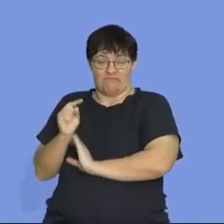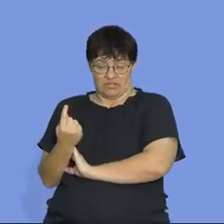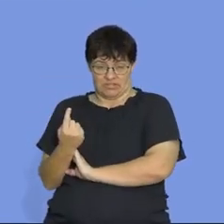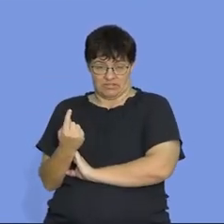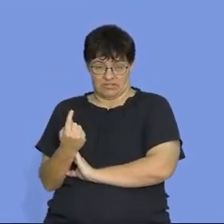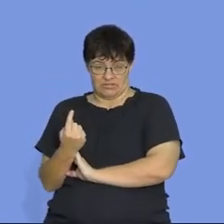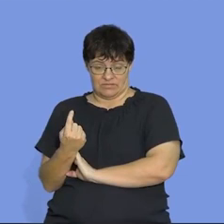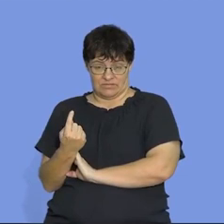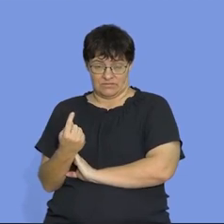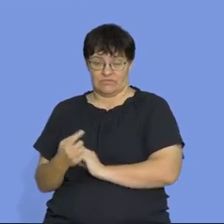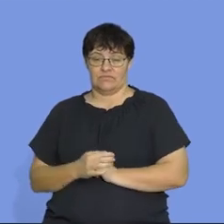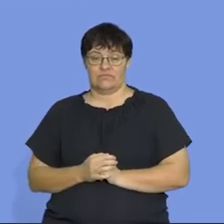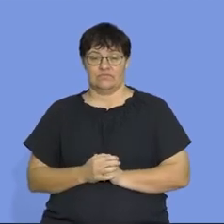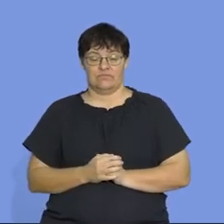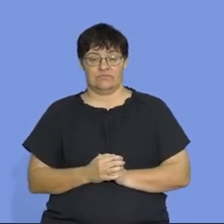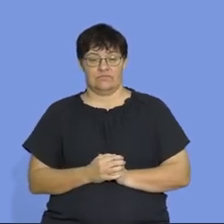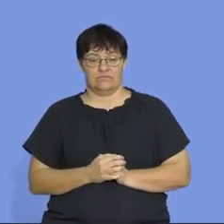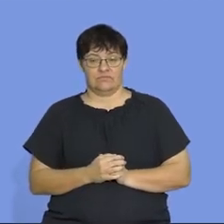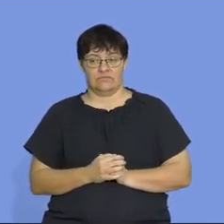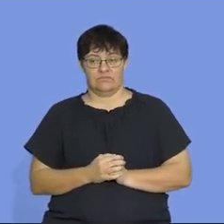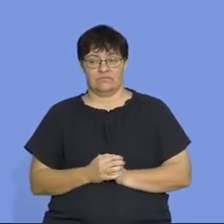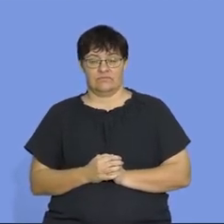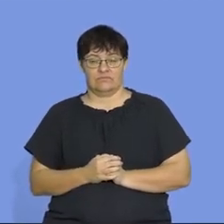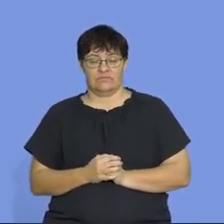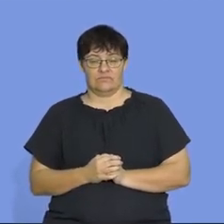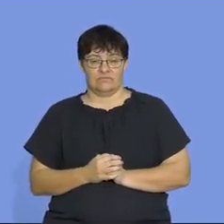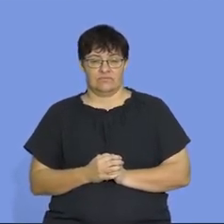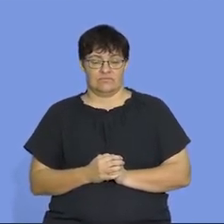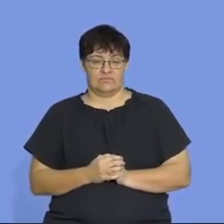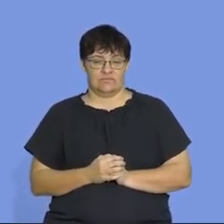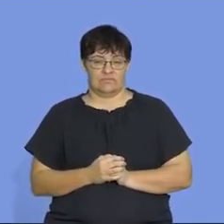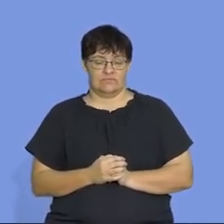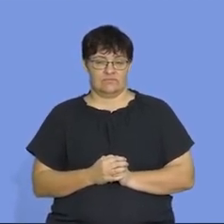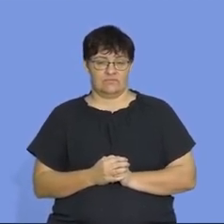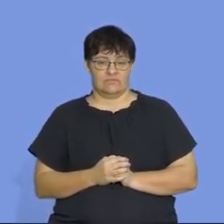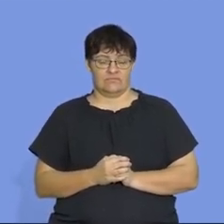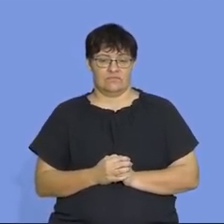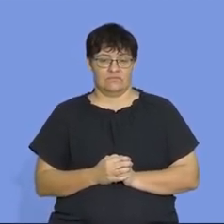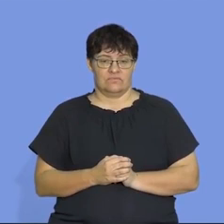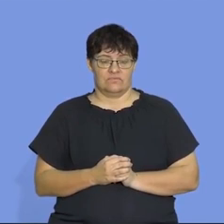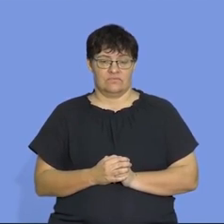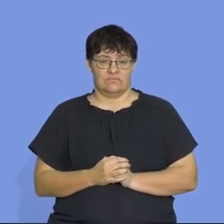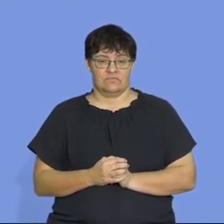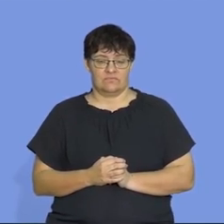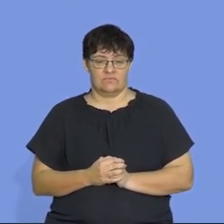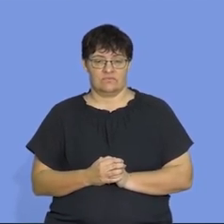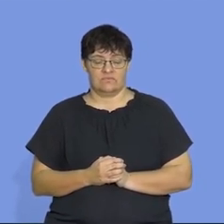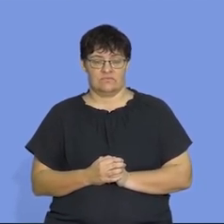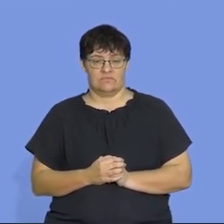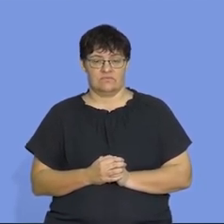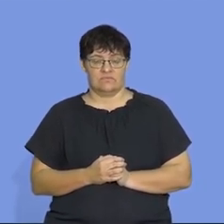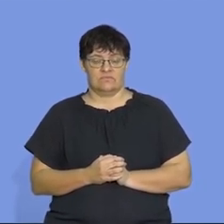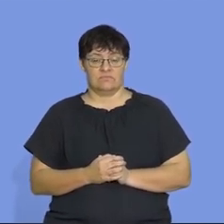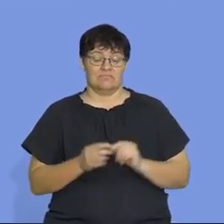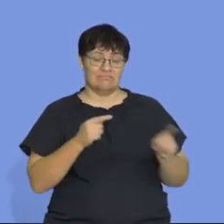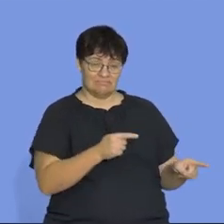is absorbed. Okay, so there is energy absorption. Okay, while